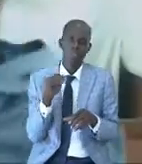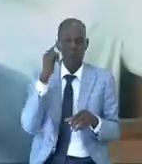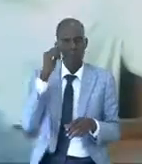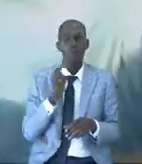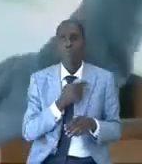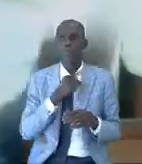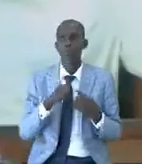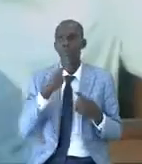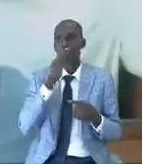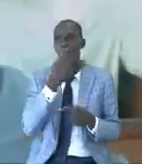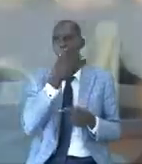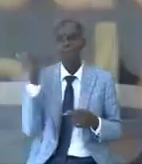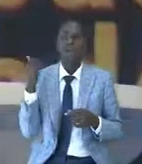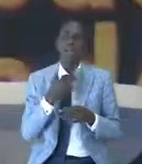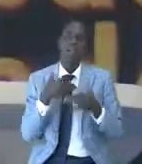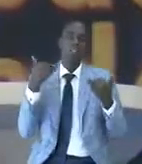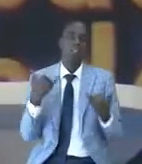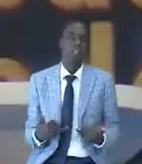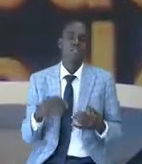better. And now,